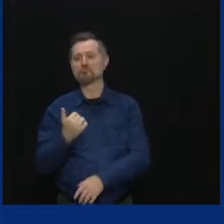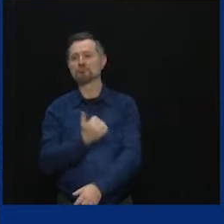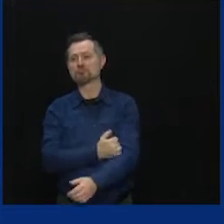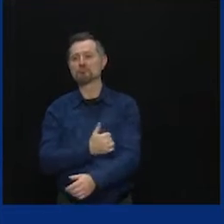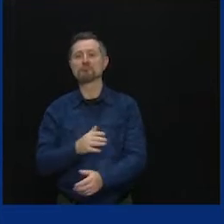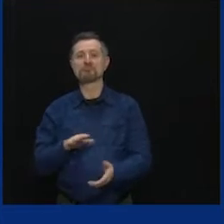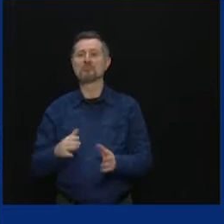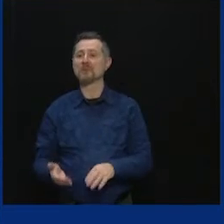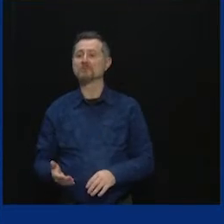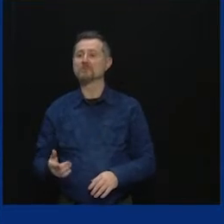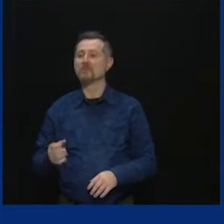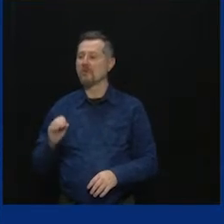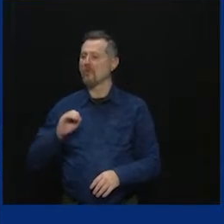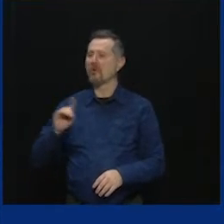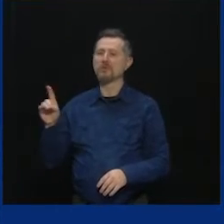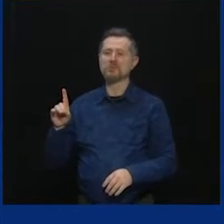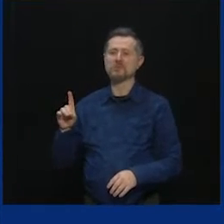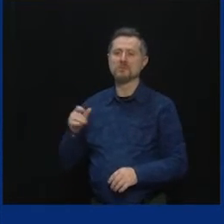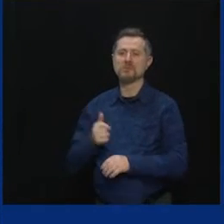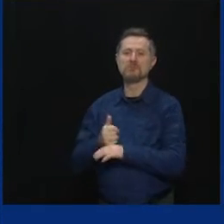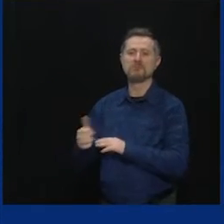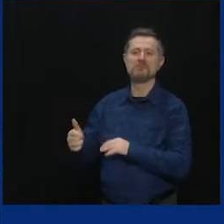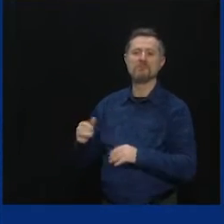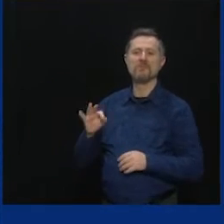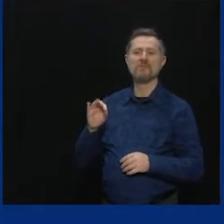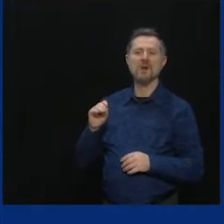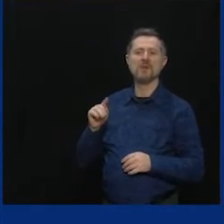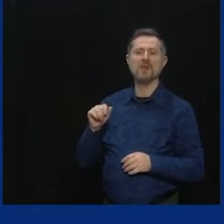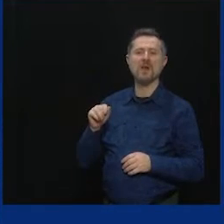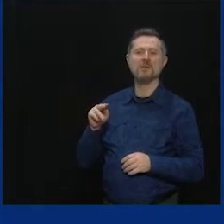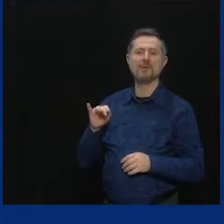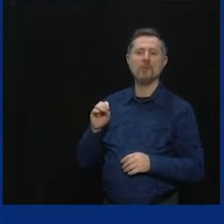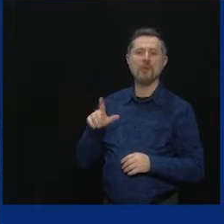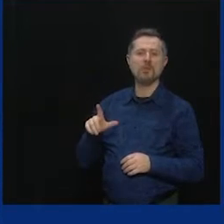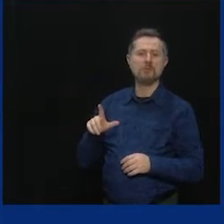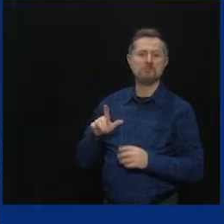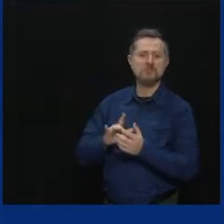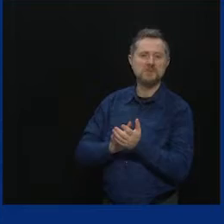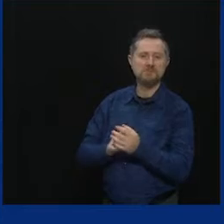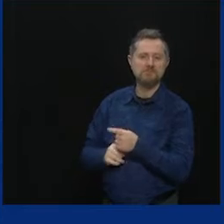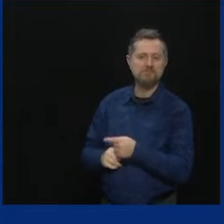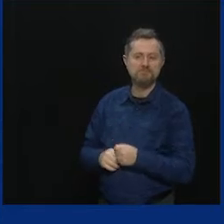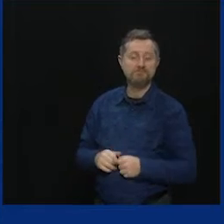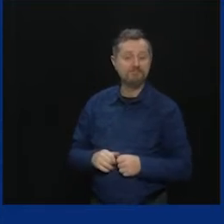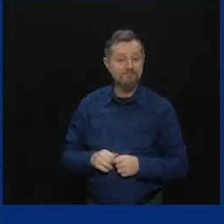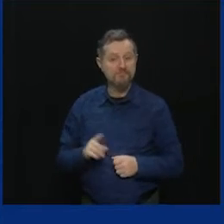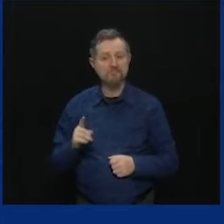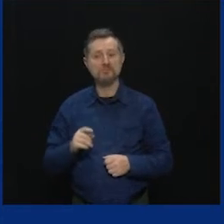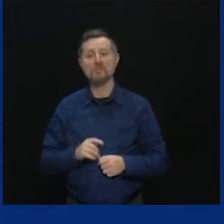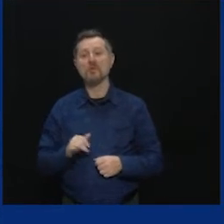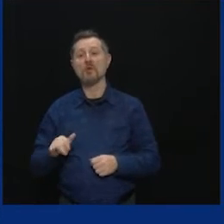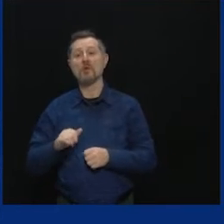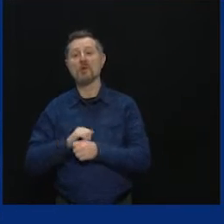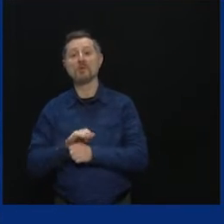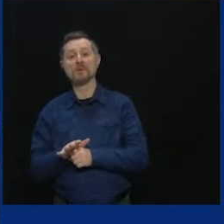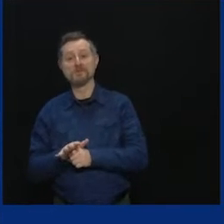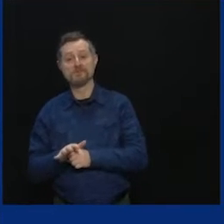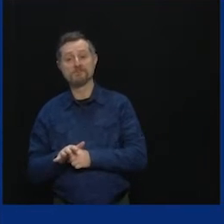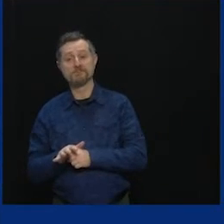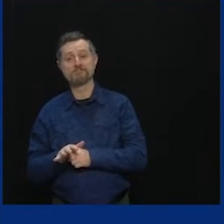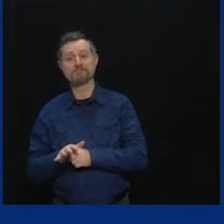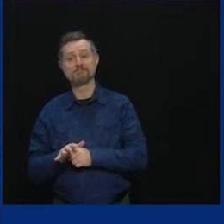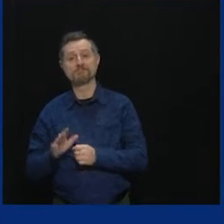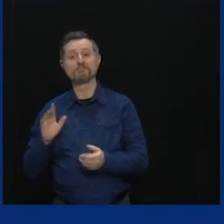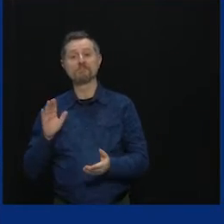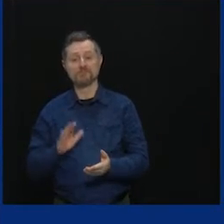this. When the schools opened back up after COVID, in back-to-back weeks, and this is what made me call